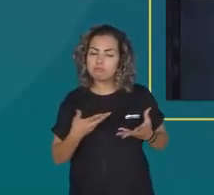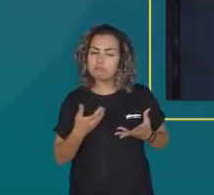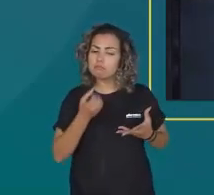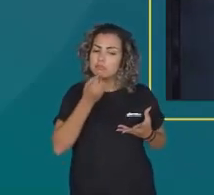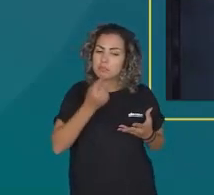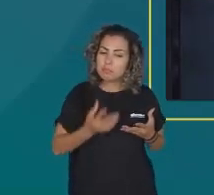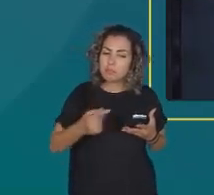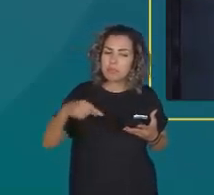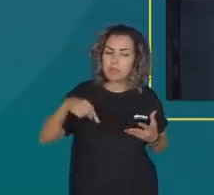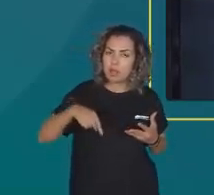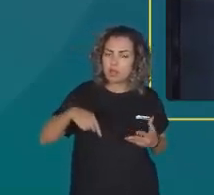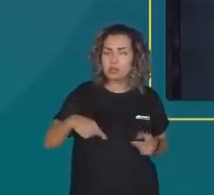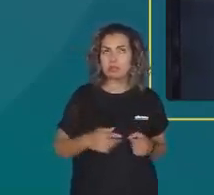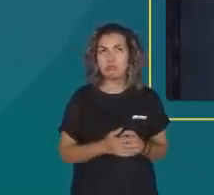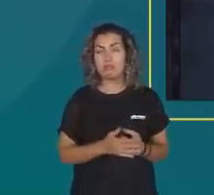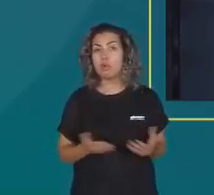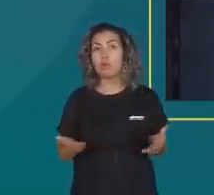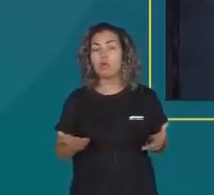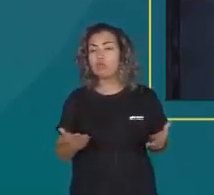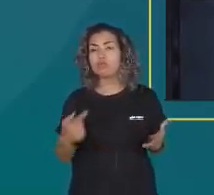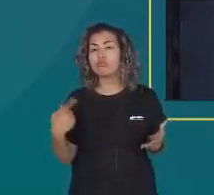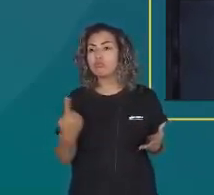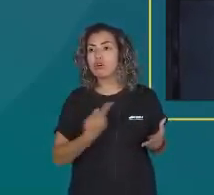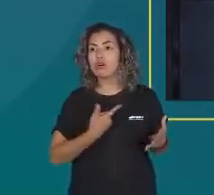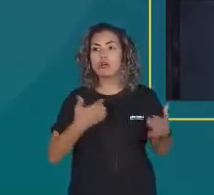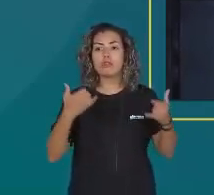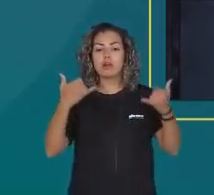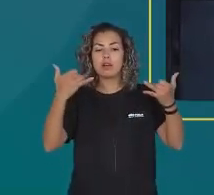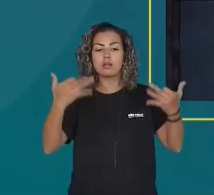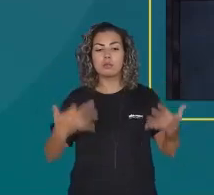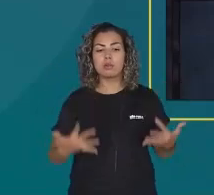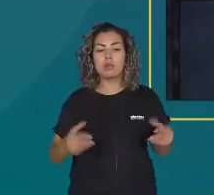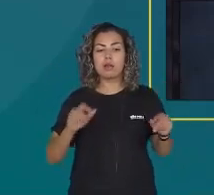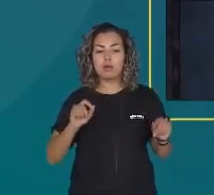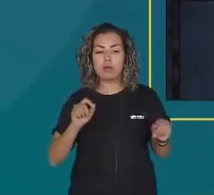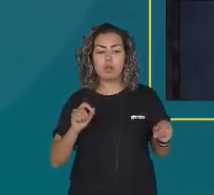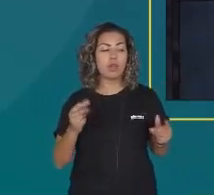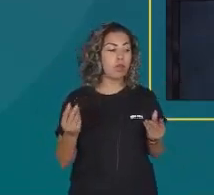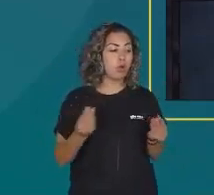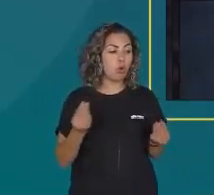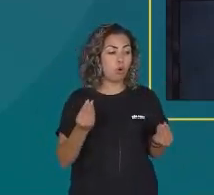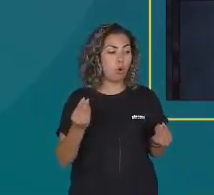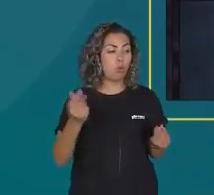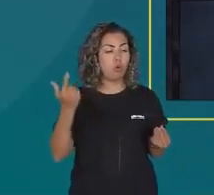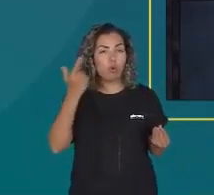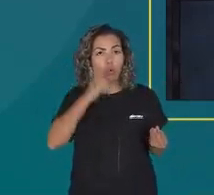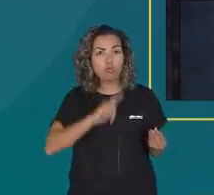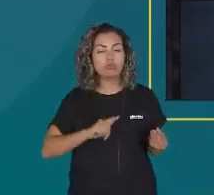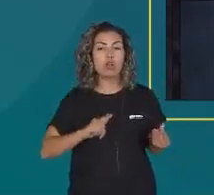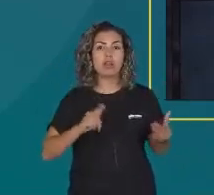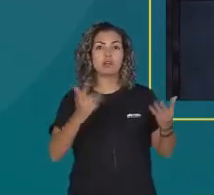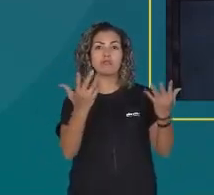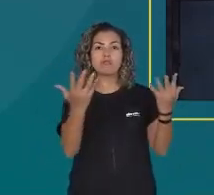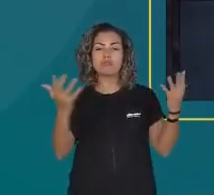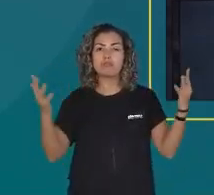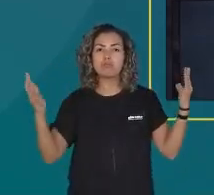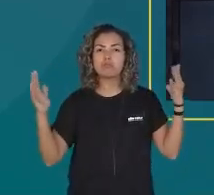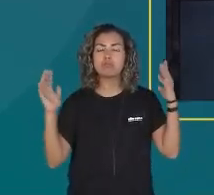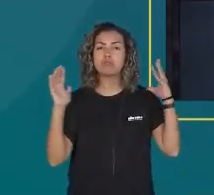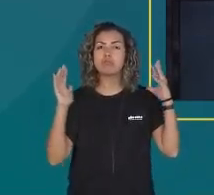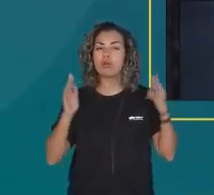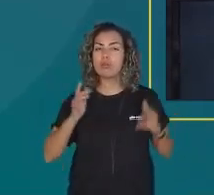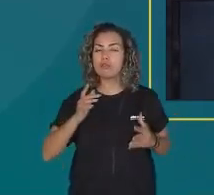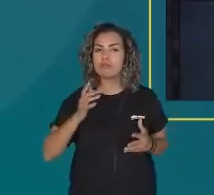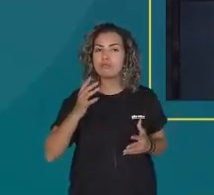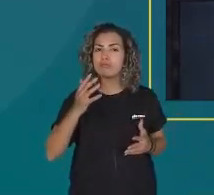on greening our urban tapestry, collaboration and solutions for nature and biodiversity.